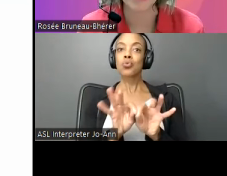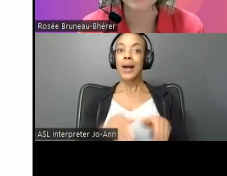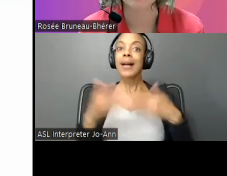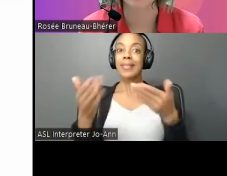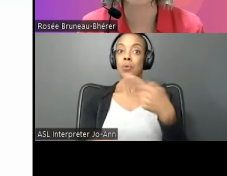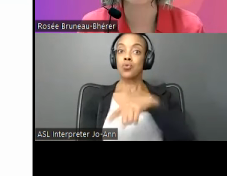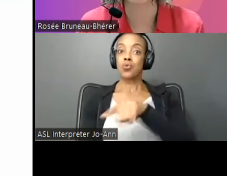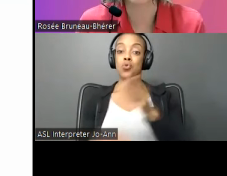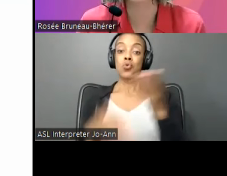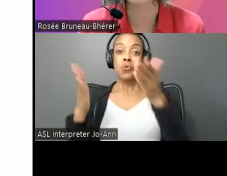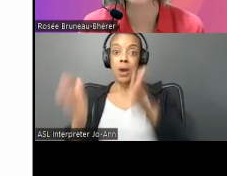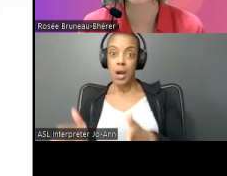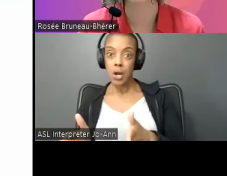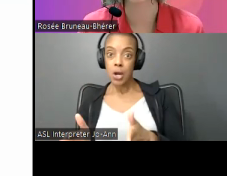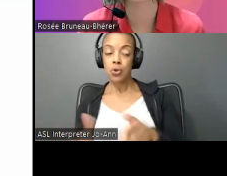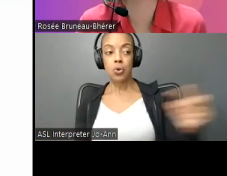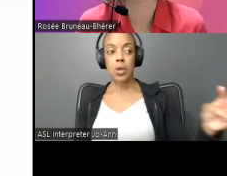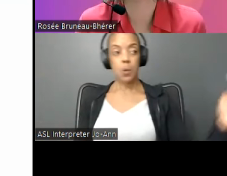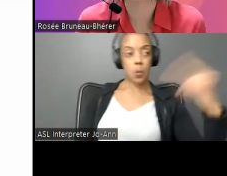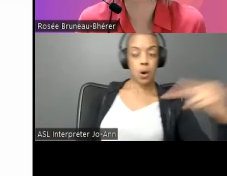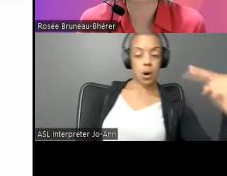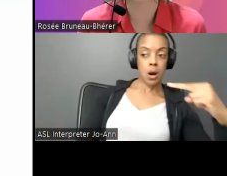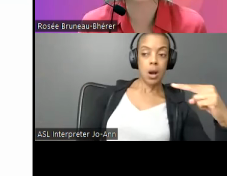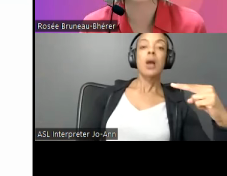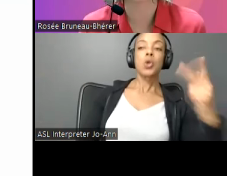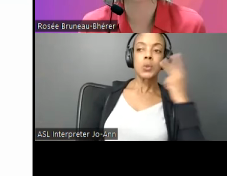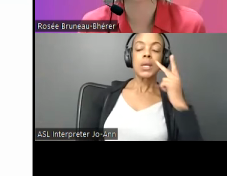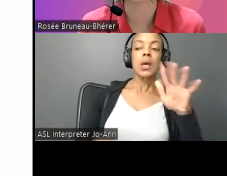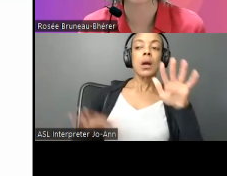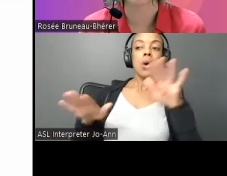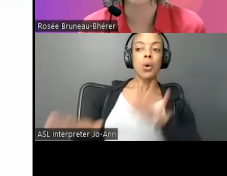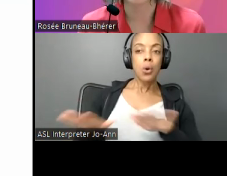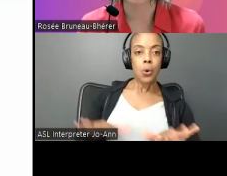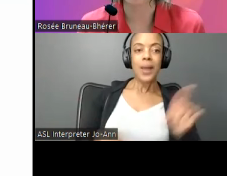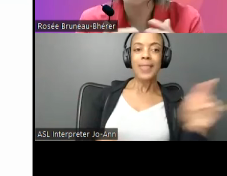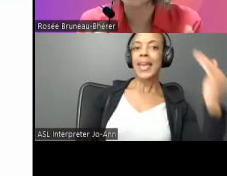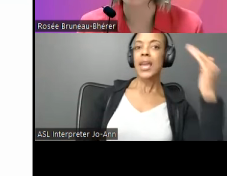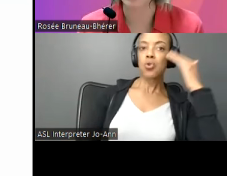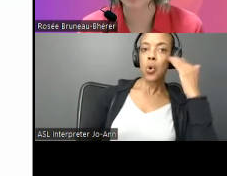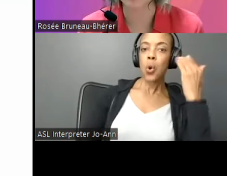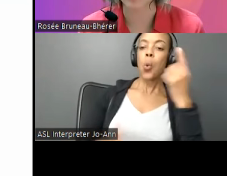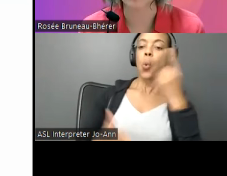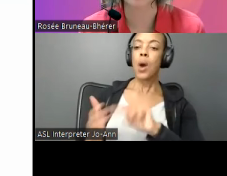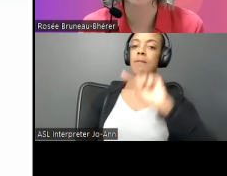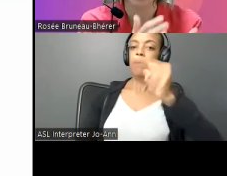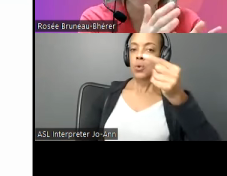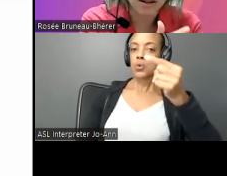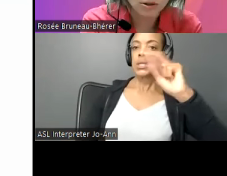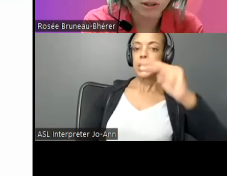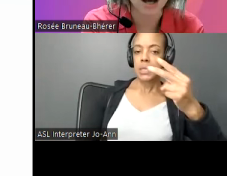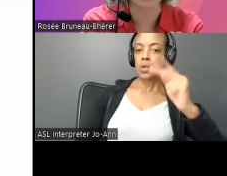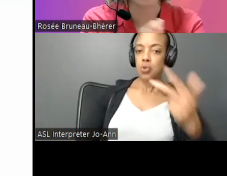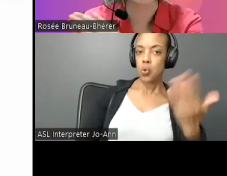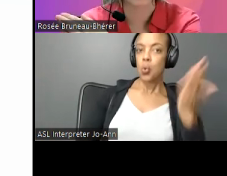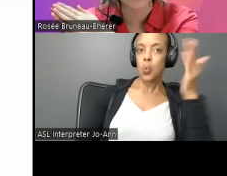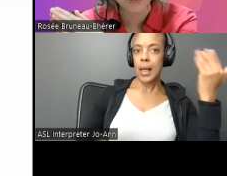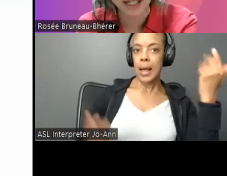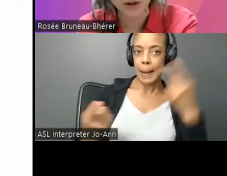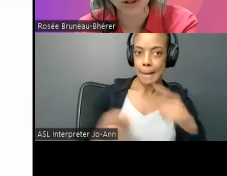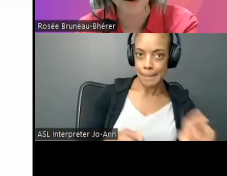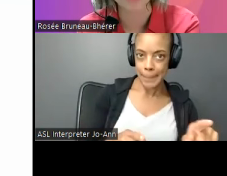hypervigilant service and to create some soothing, and it gives a message to Jeremy's fragile